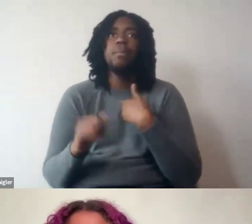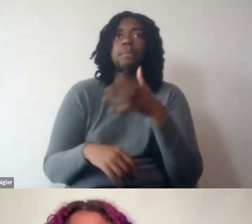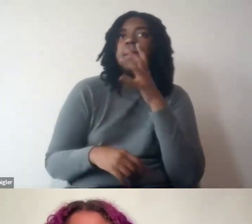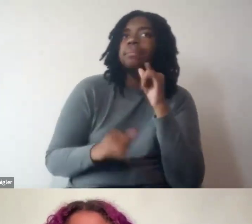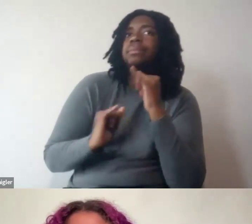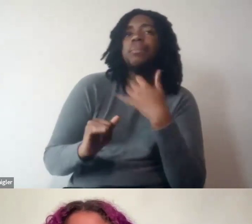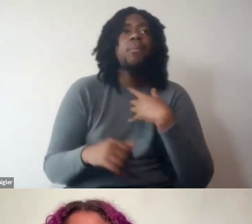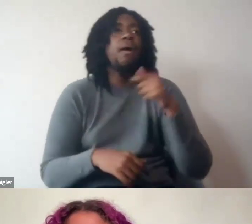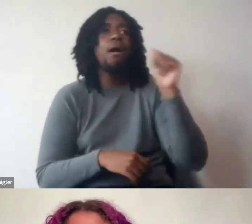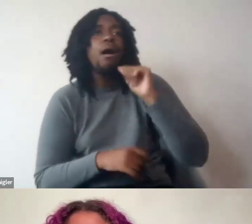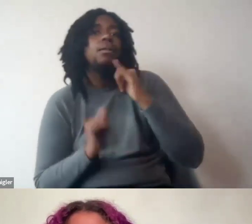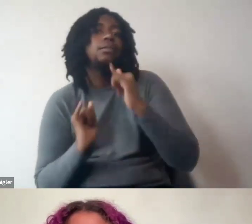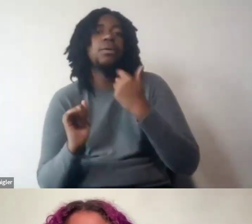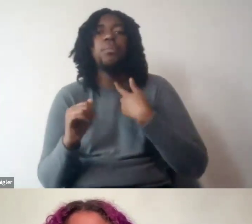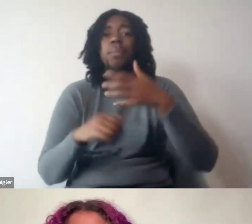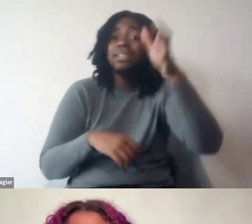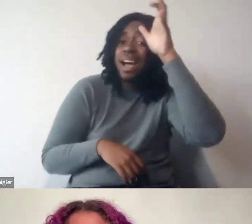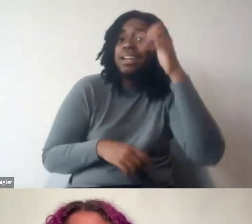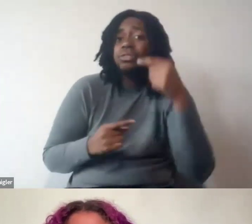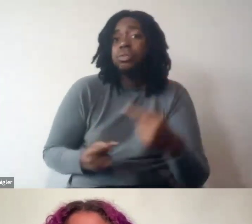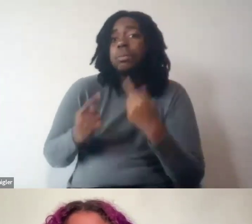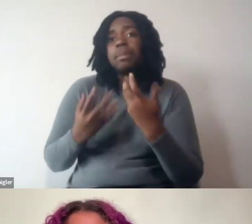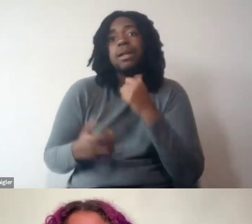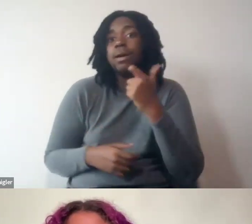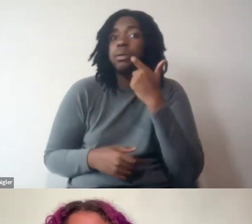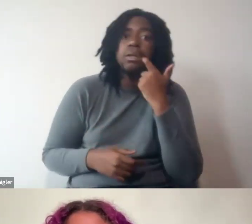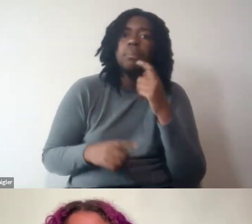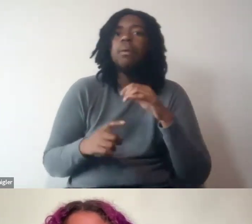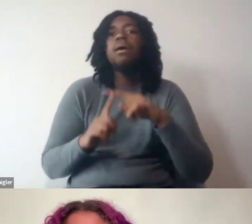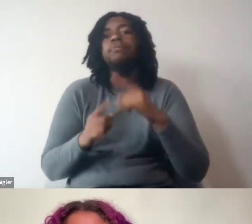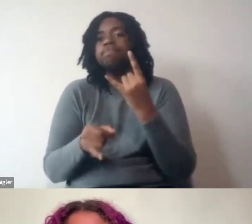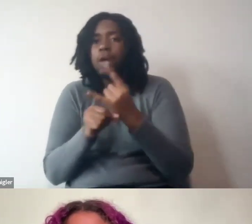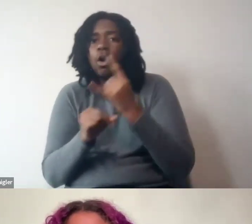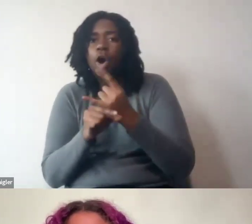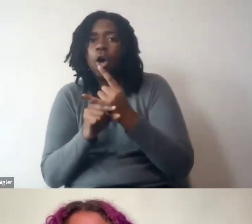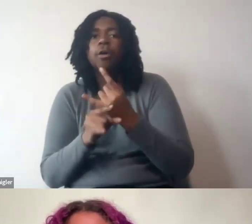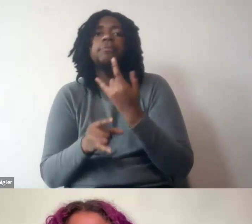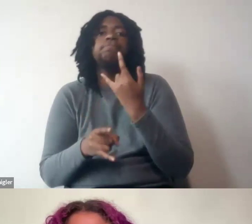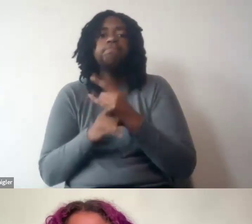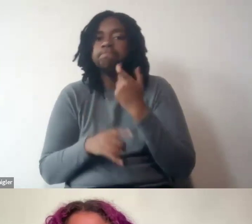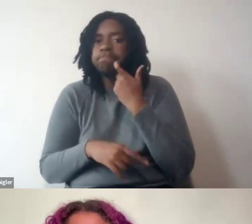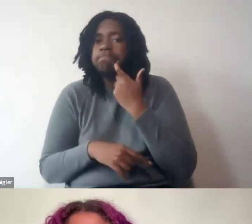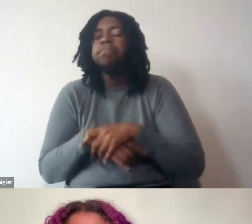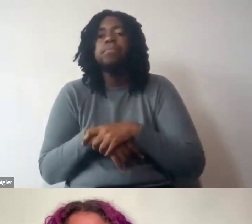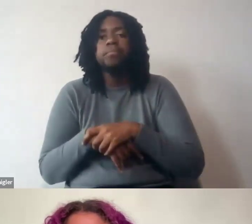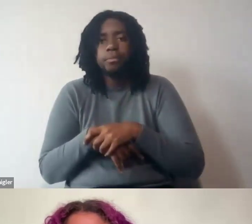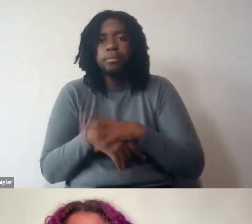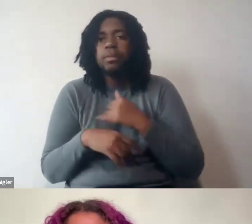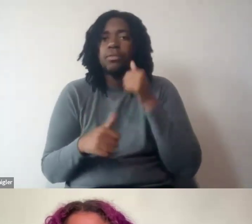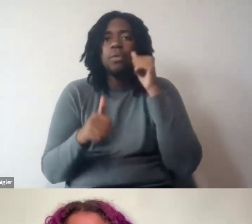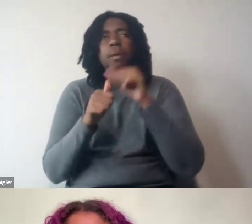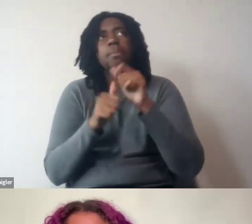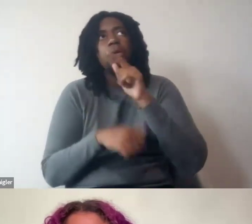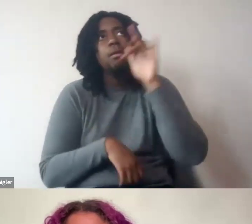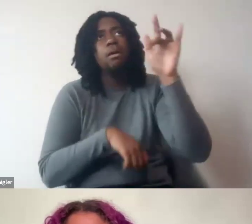is like this, or my dad struggled not with addiction, but with alcoholism, you know. But I remember being in